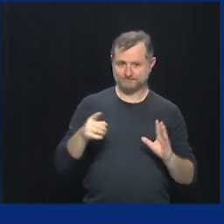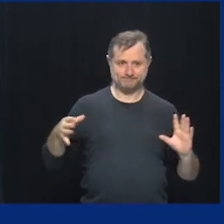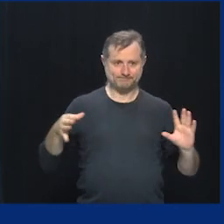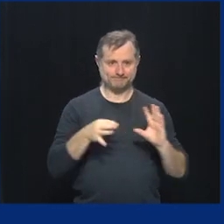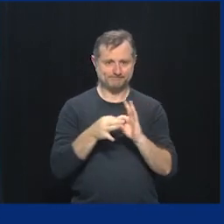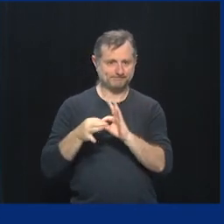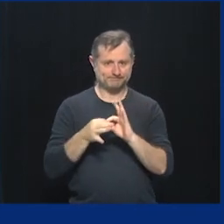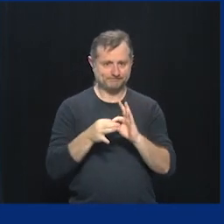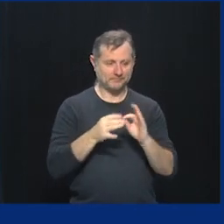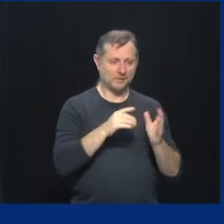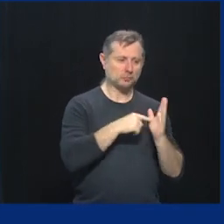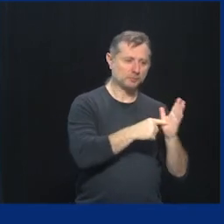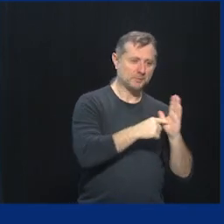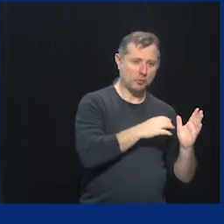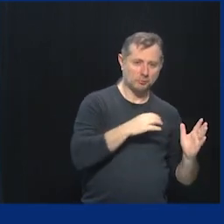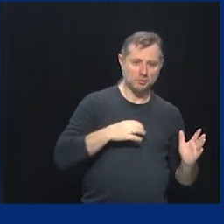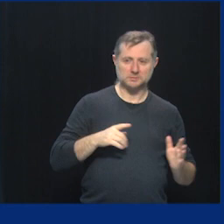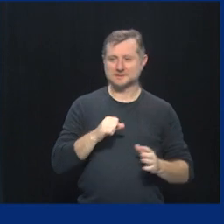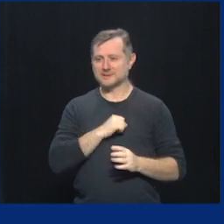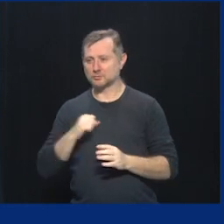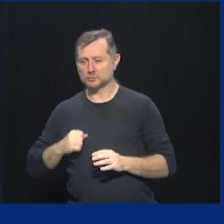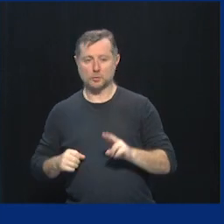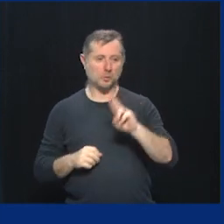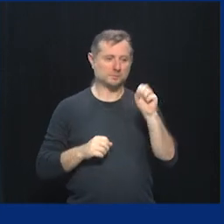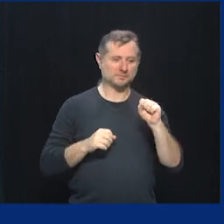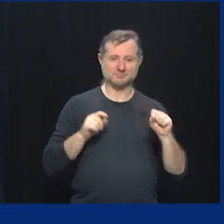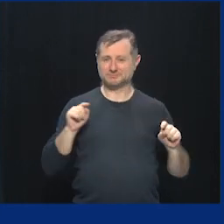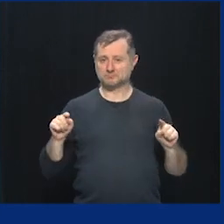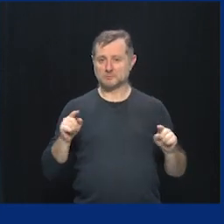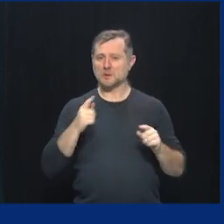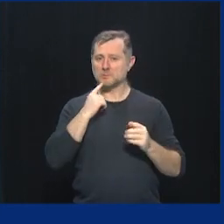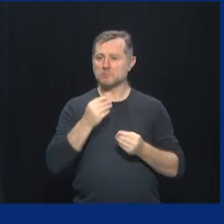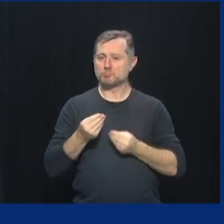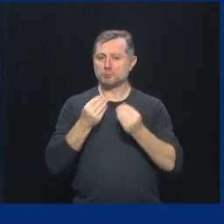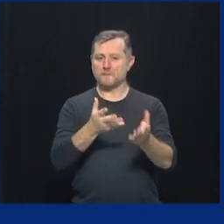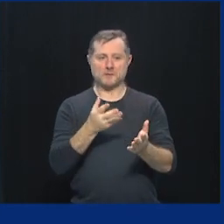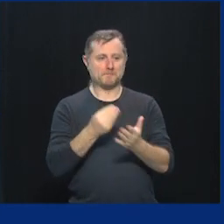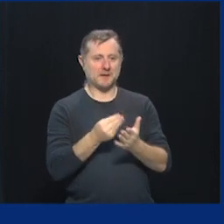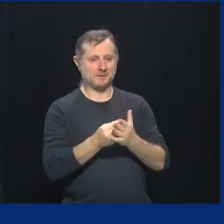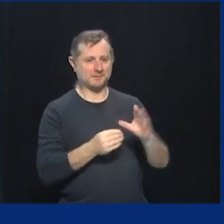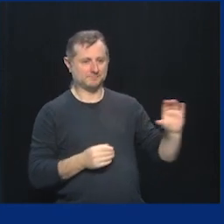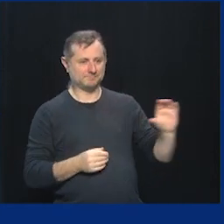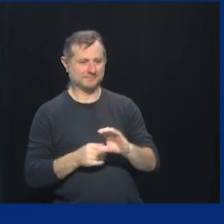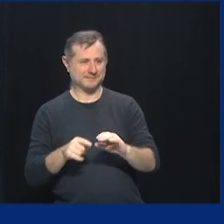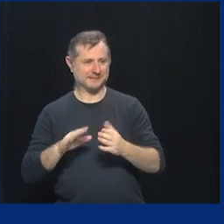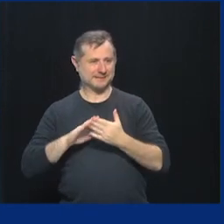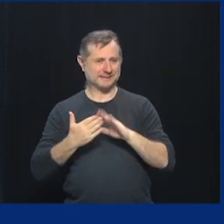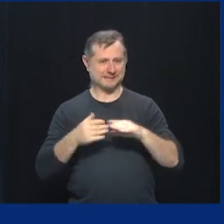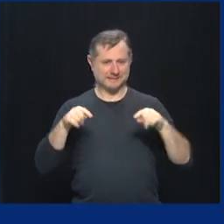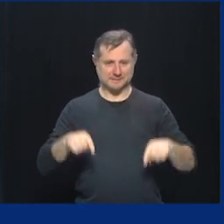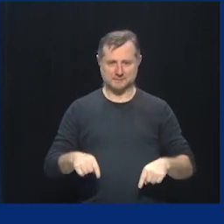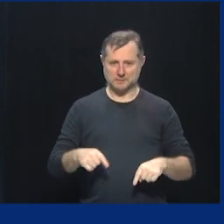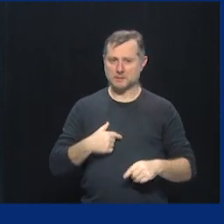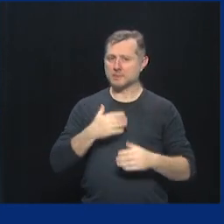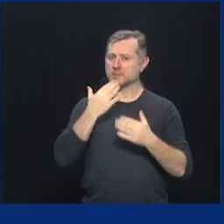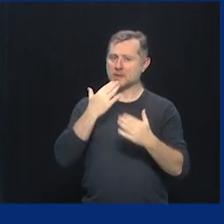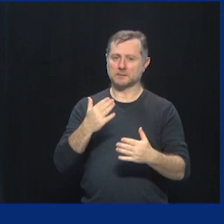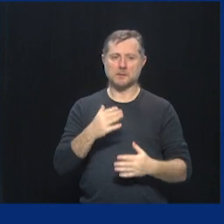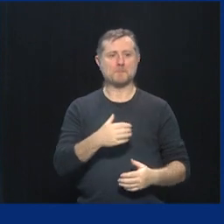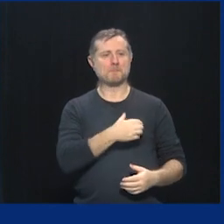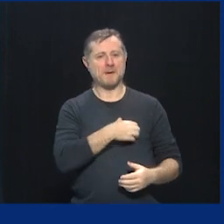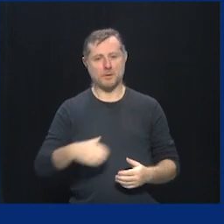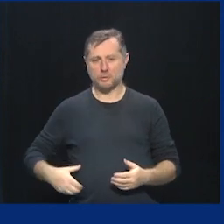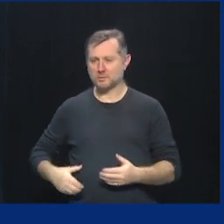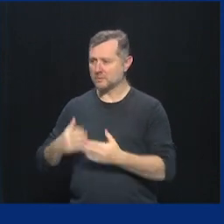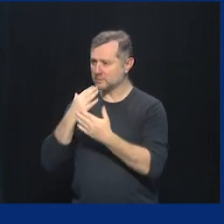bringing the resources here to the city of New York. Let me thank the mayor and the governor for their working on